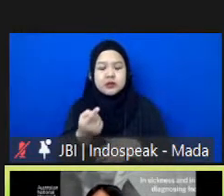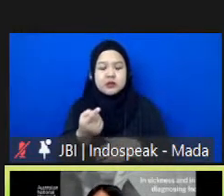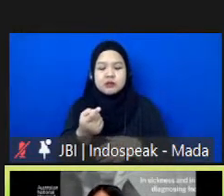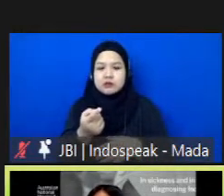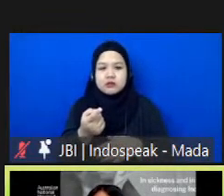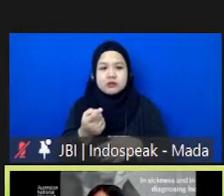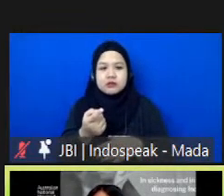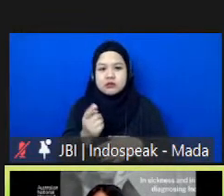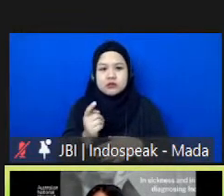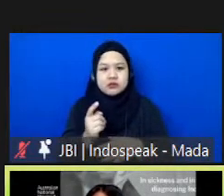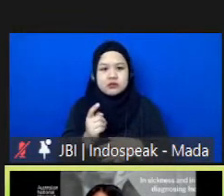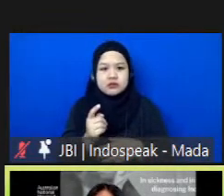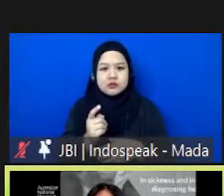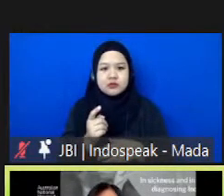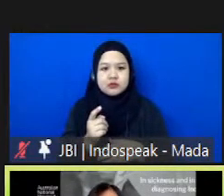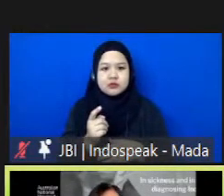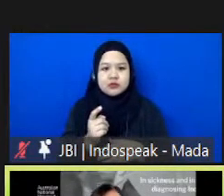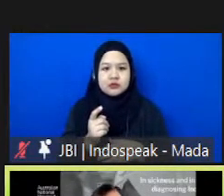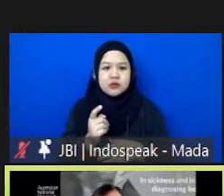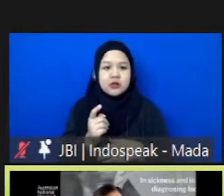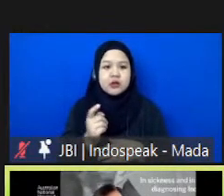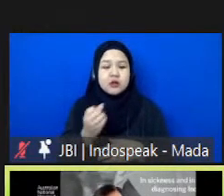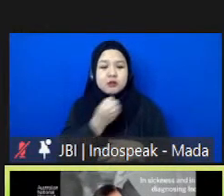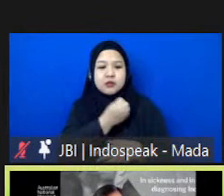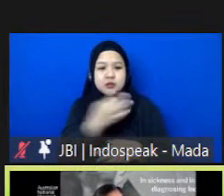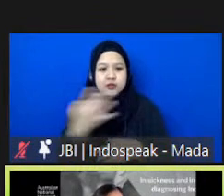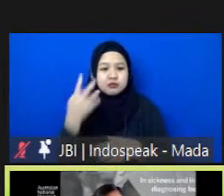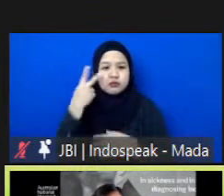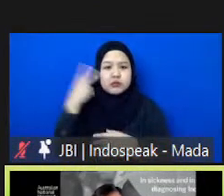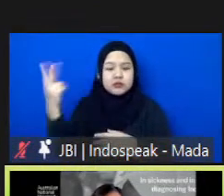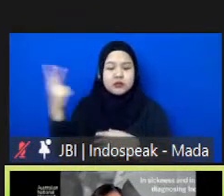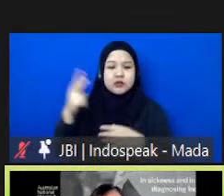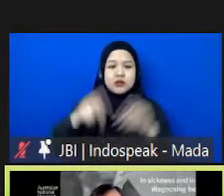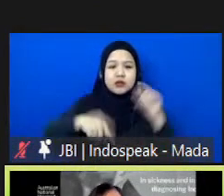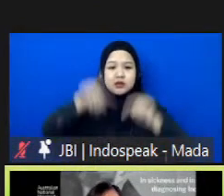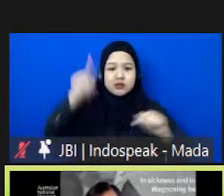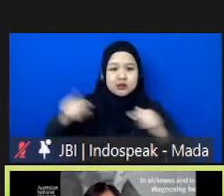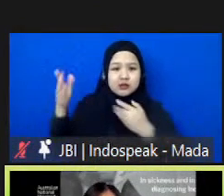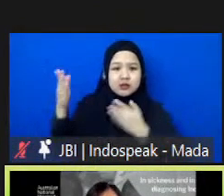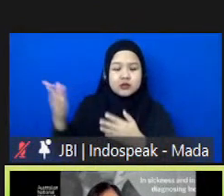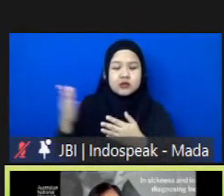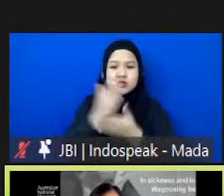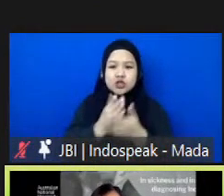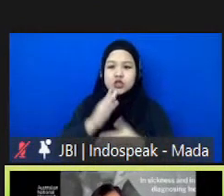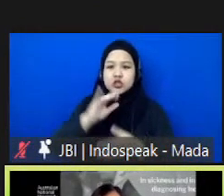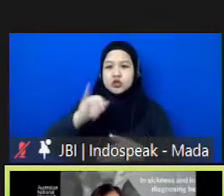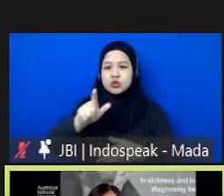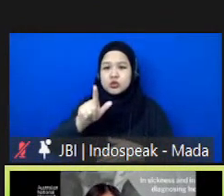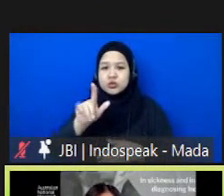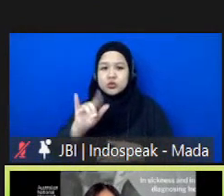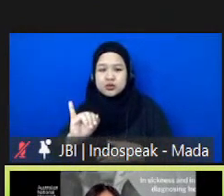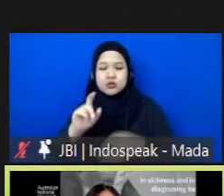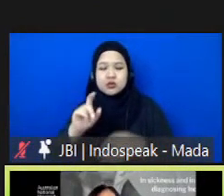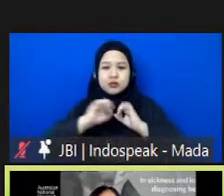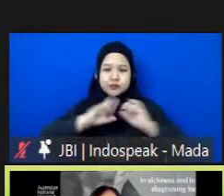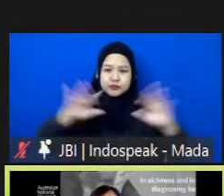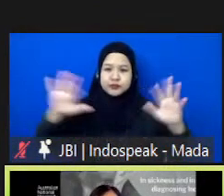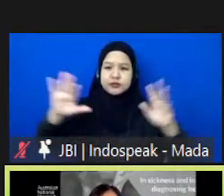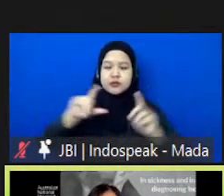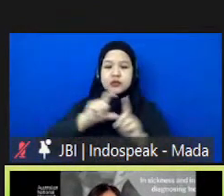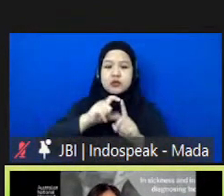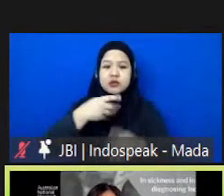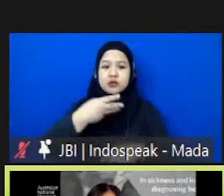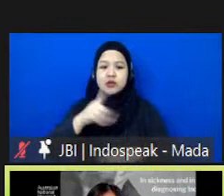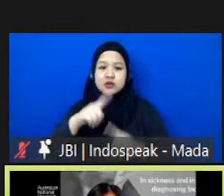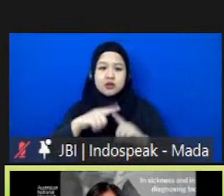highlighted in these graphs, by mid-July, we saw the Delta wave rip through Java